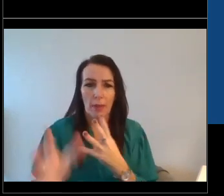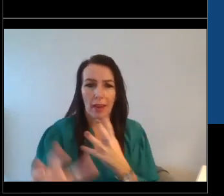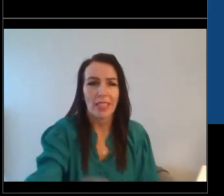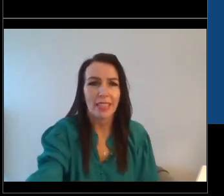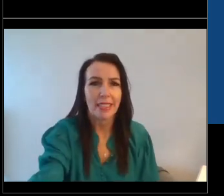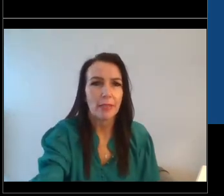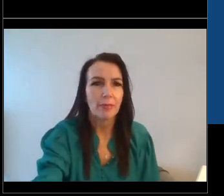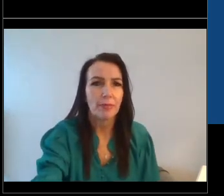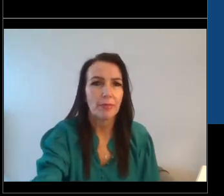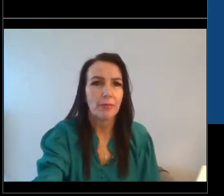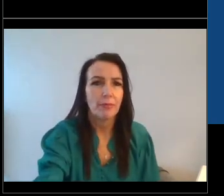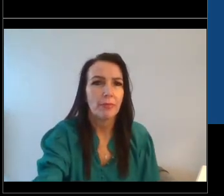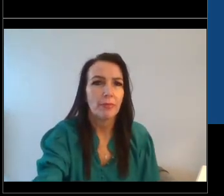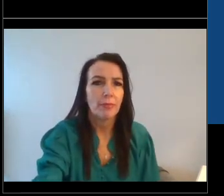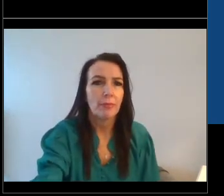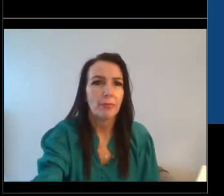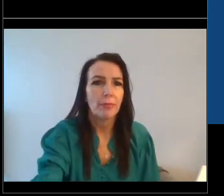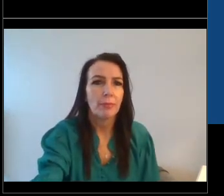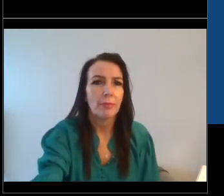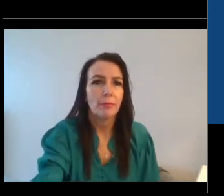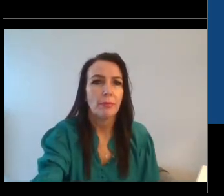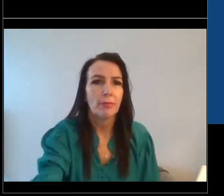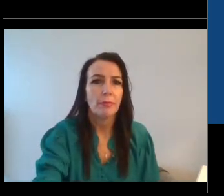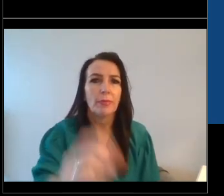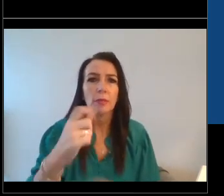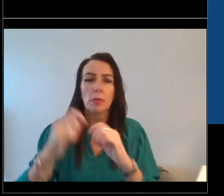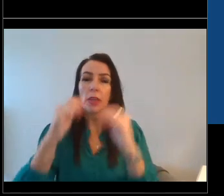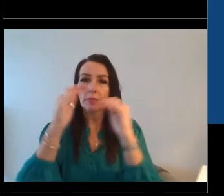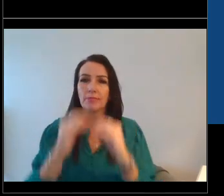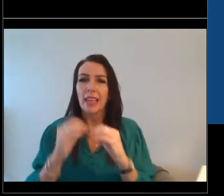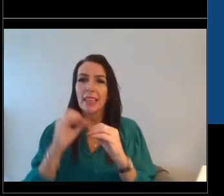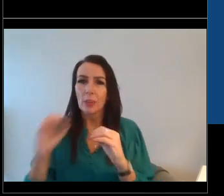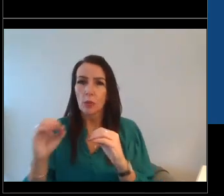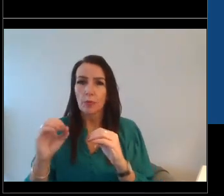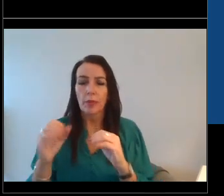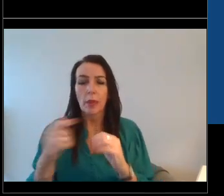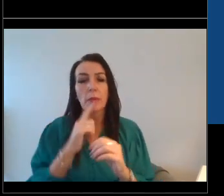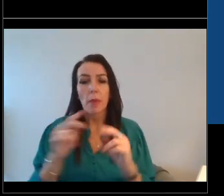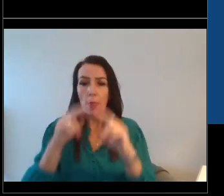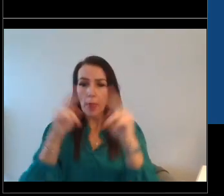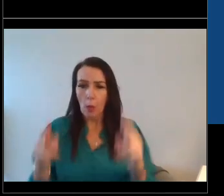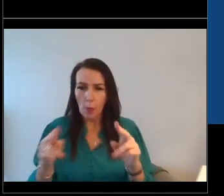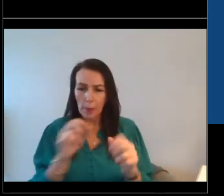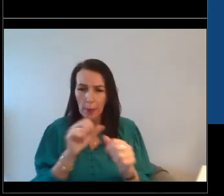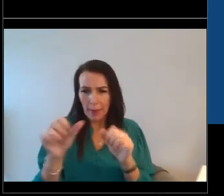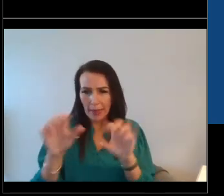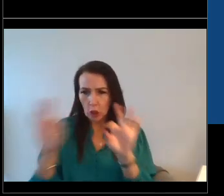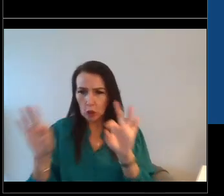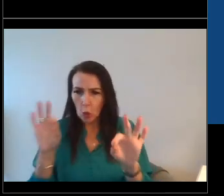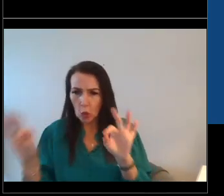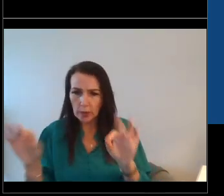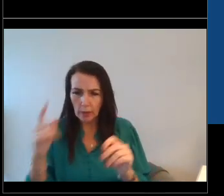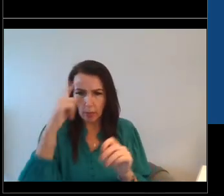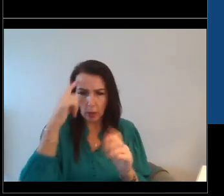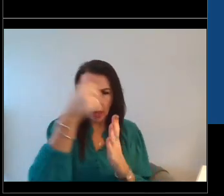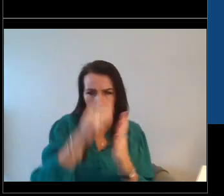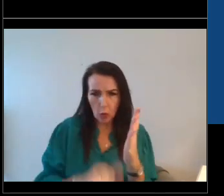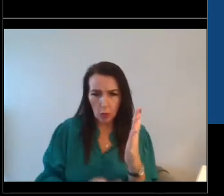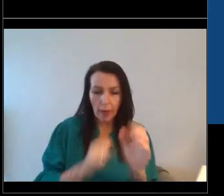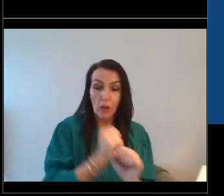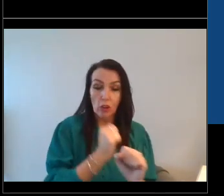as we transition to net zero. We empower householders to make better choices, deliver transformative programs for governments,